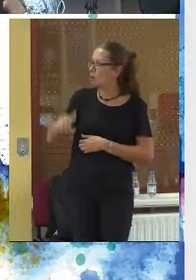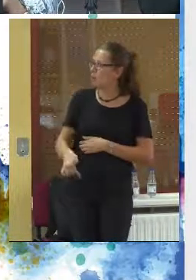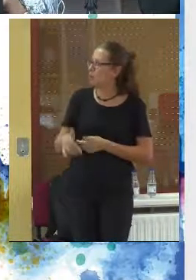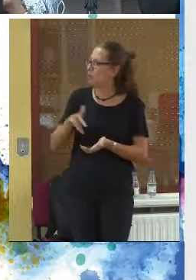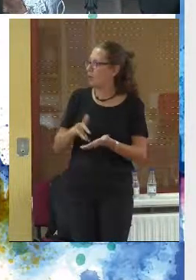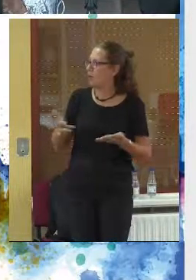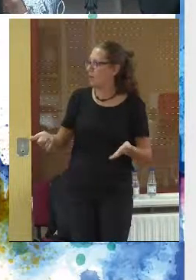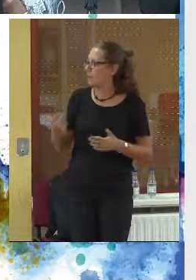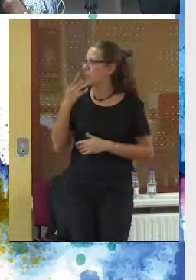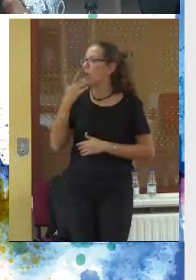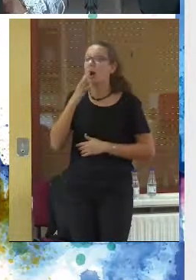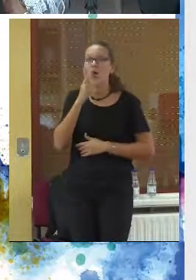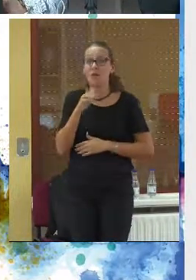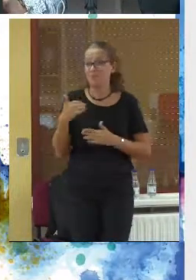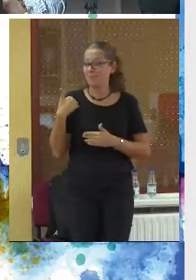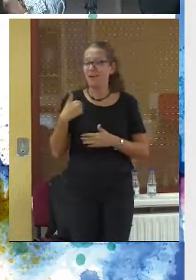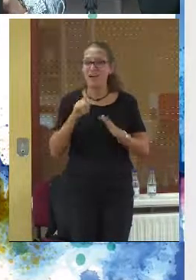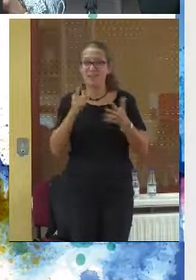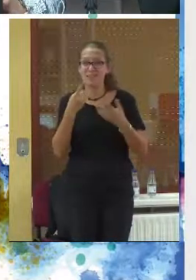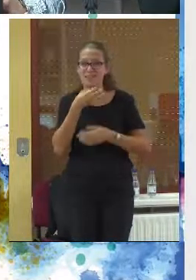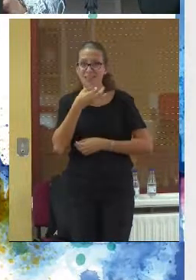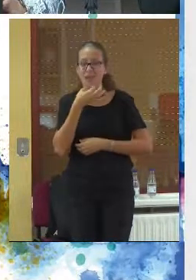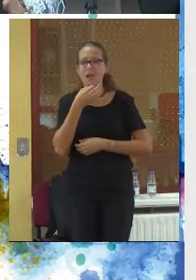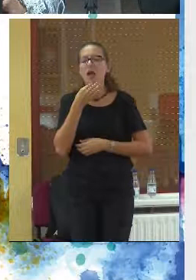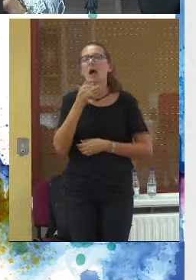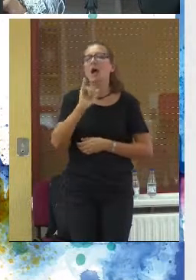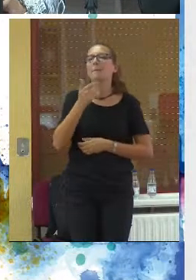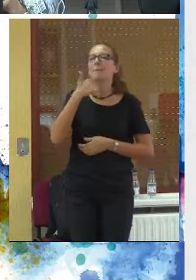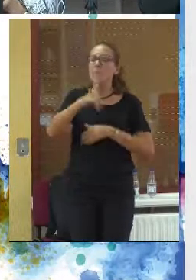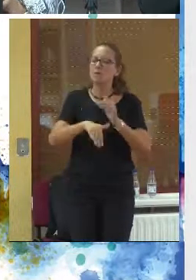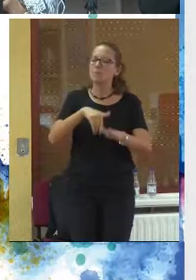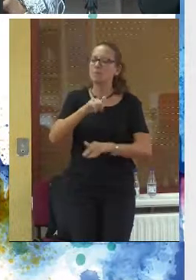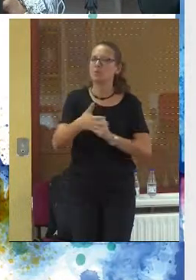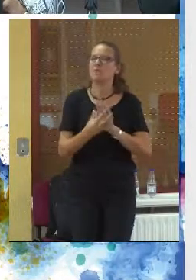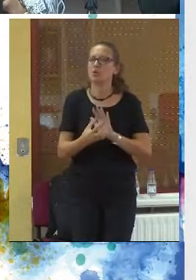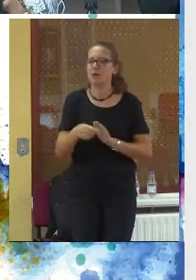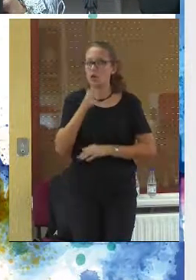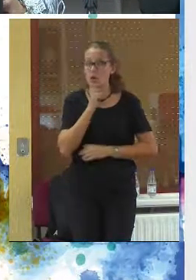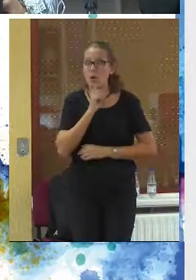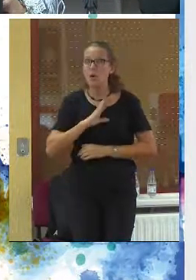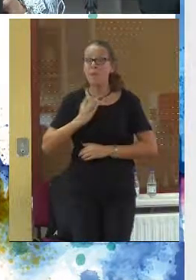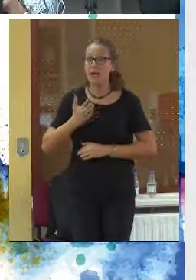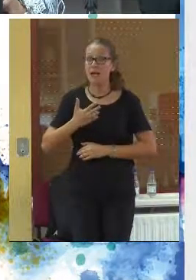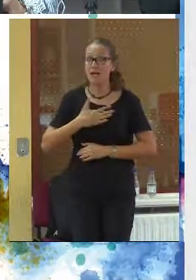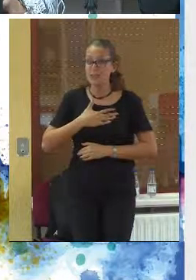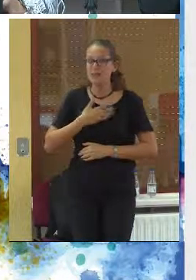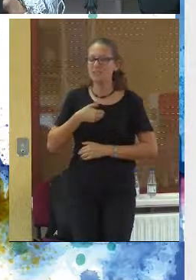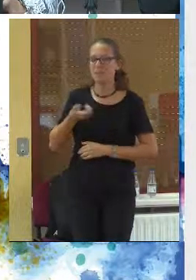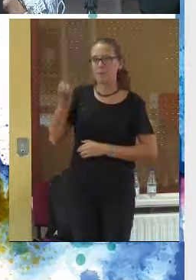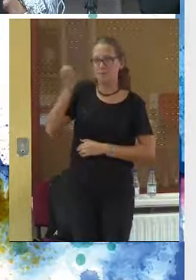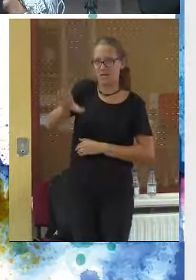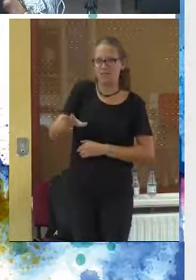have been scheduled for today. For example, today at 6 o'clock. to make a photocopy.